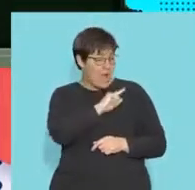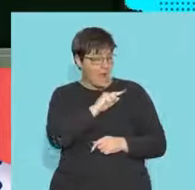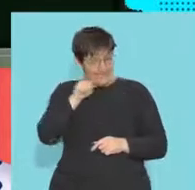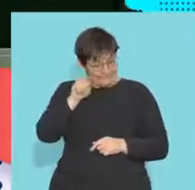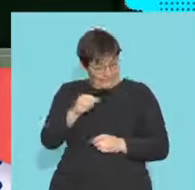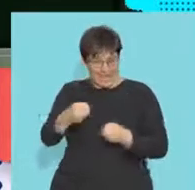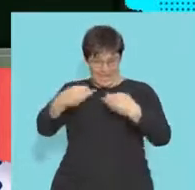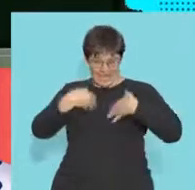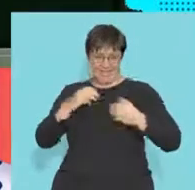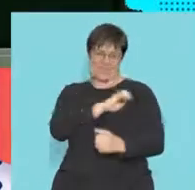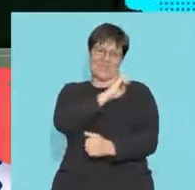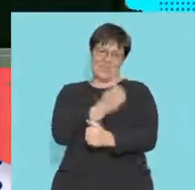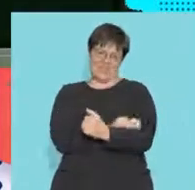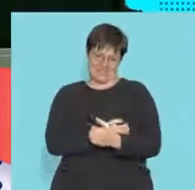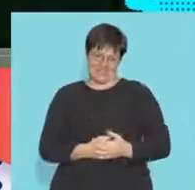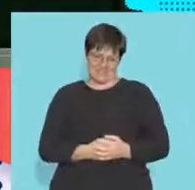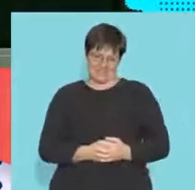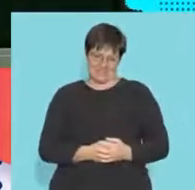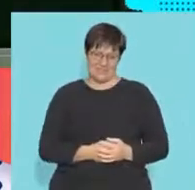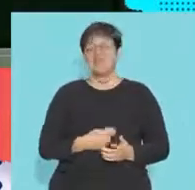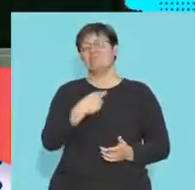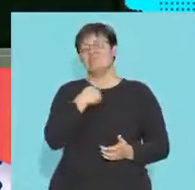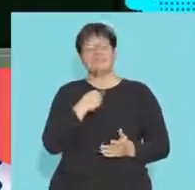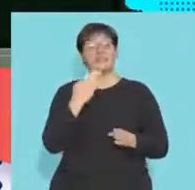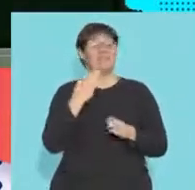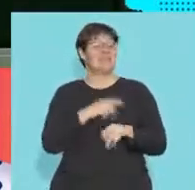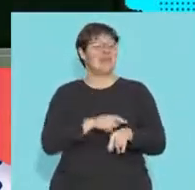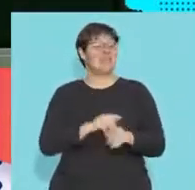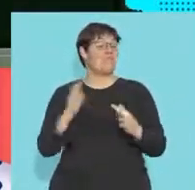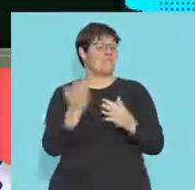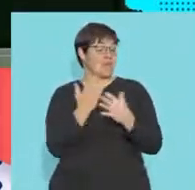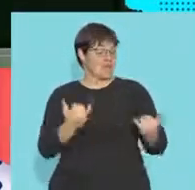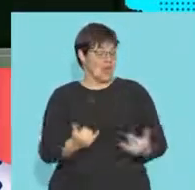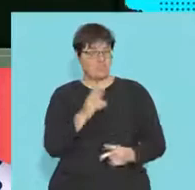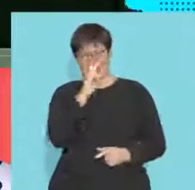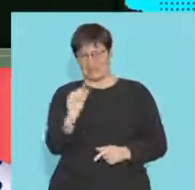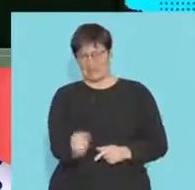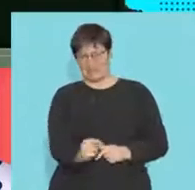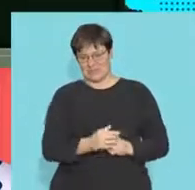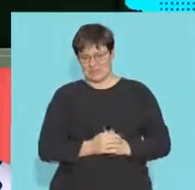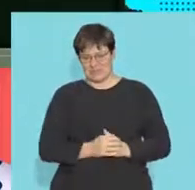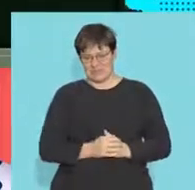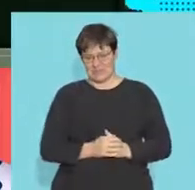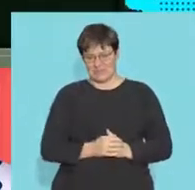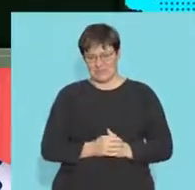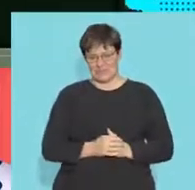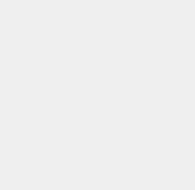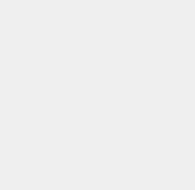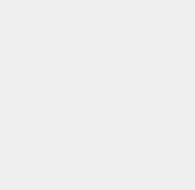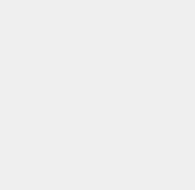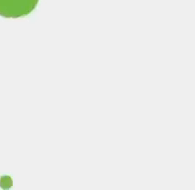with energy. Okay, guys, I'm afraid that's all we have time for now. We're going to take a quick break and we'll be right back.